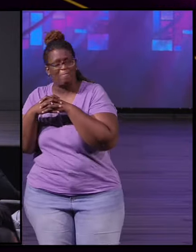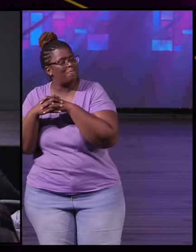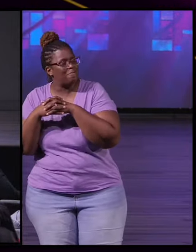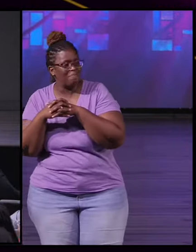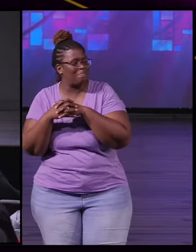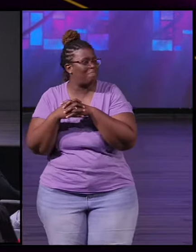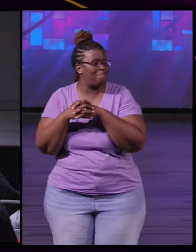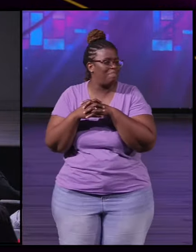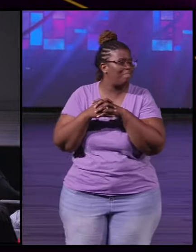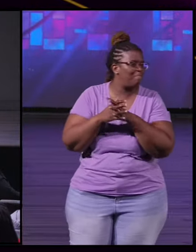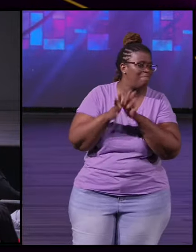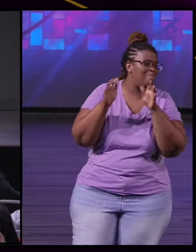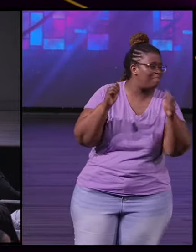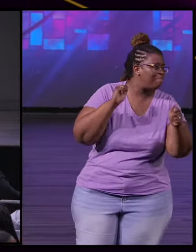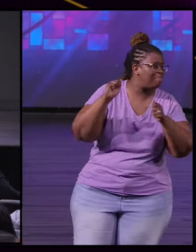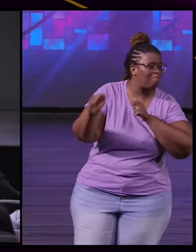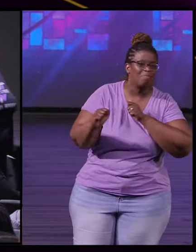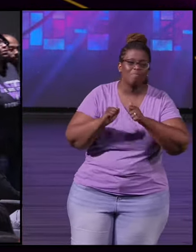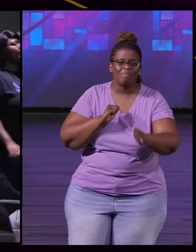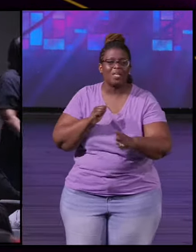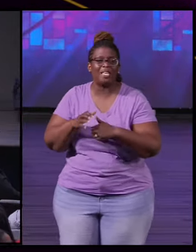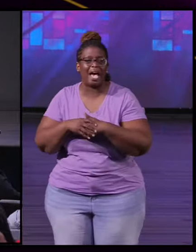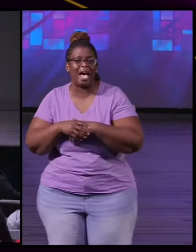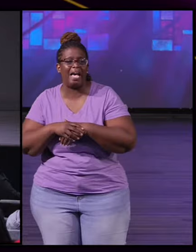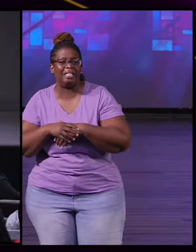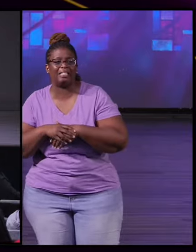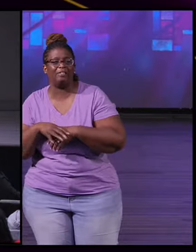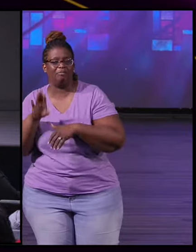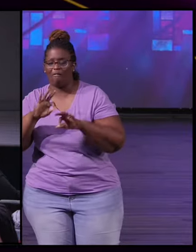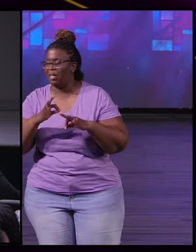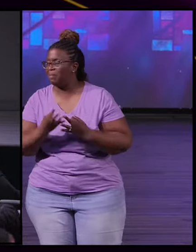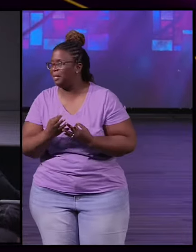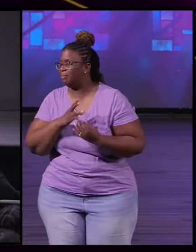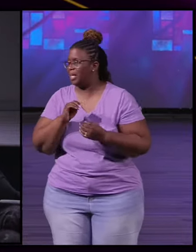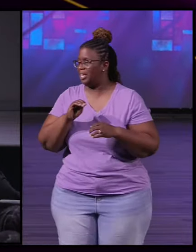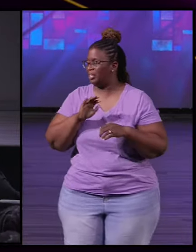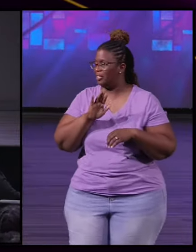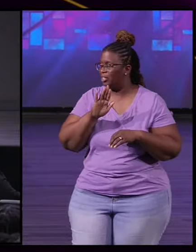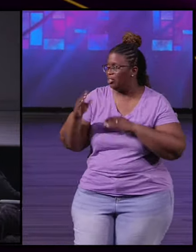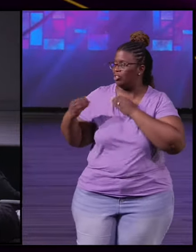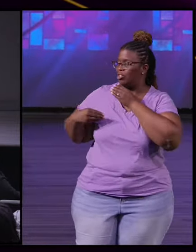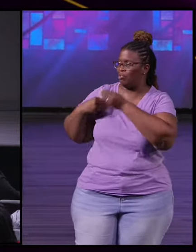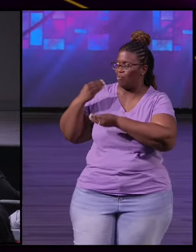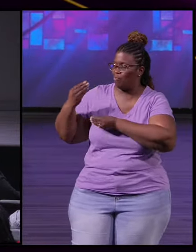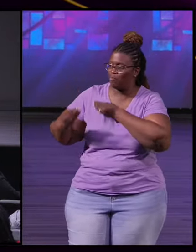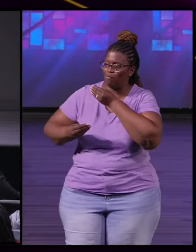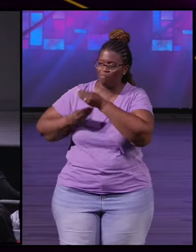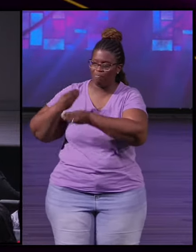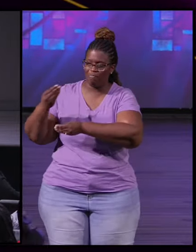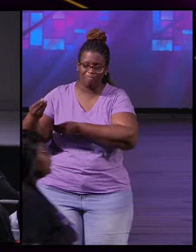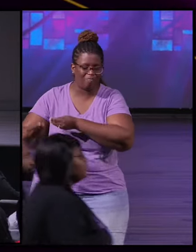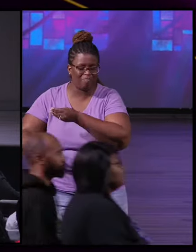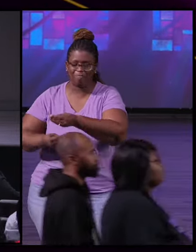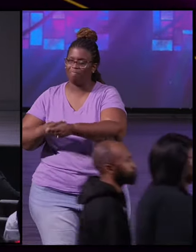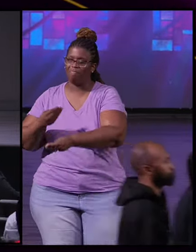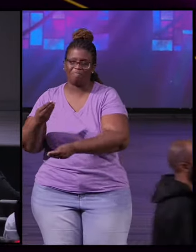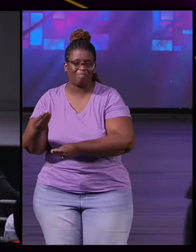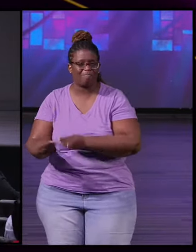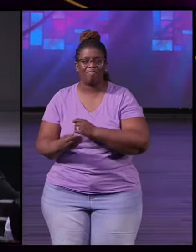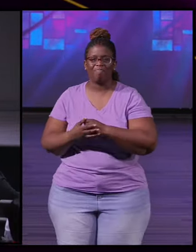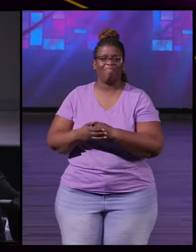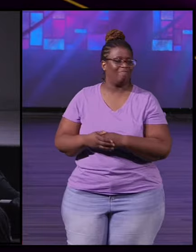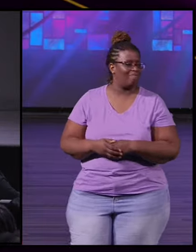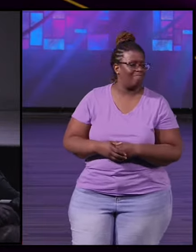Generations and your family and your children and their children and their children. May